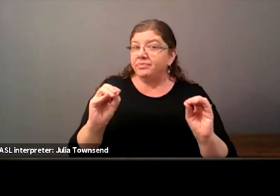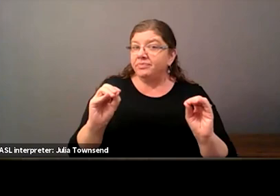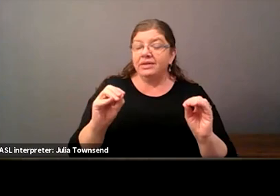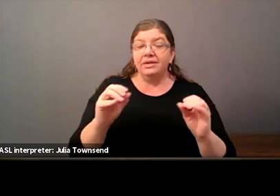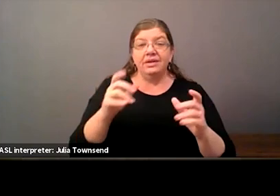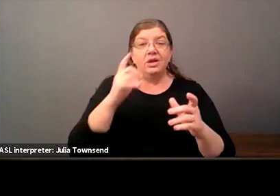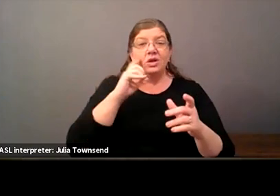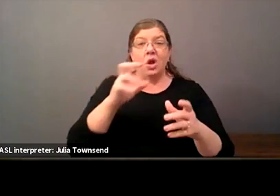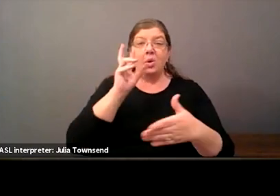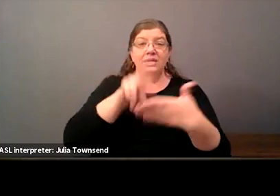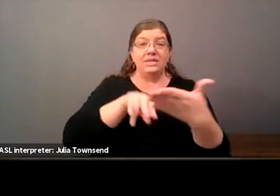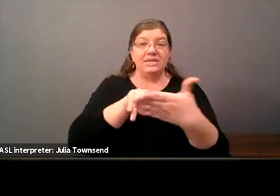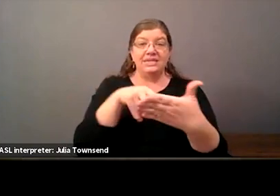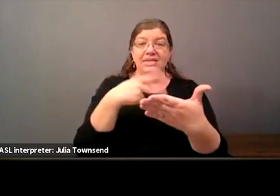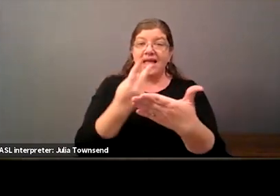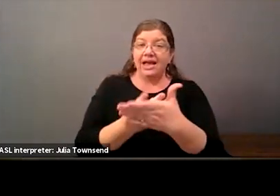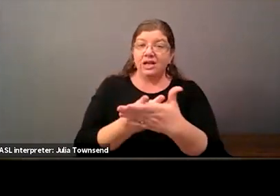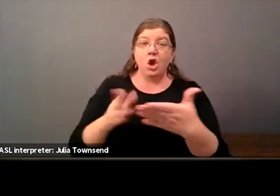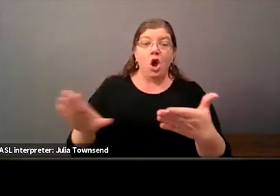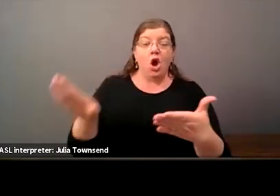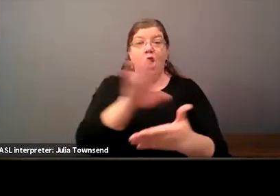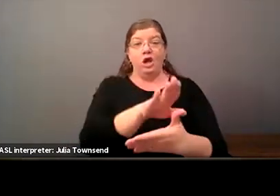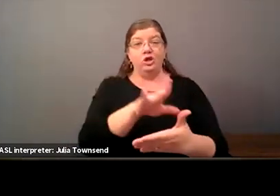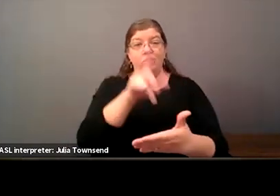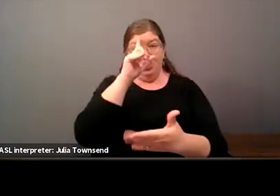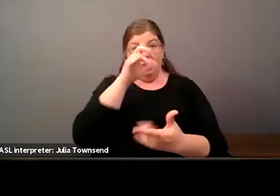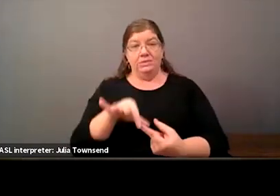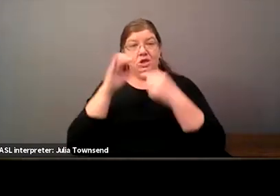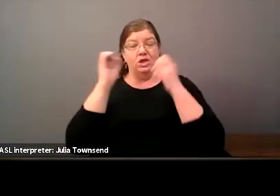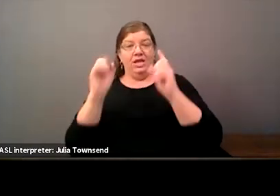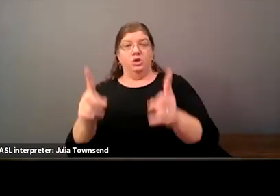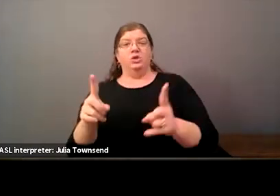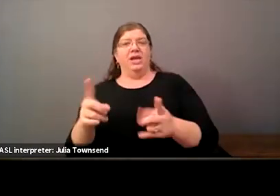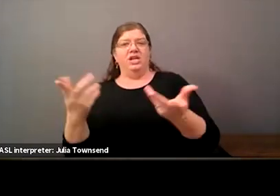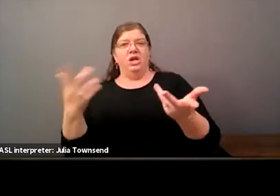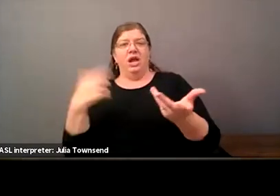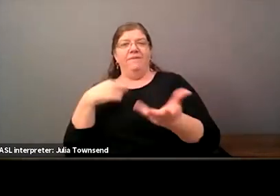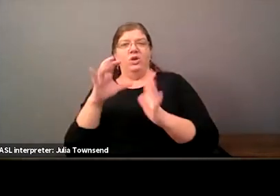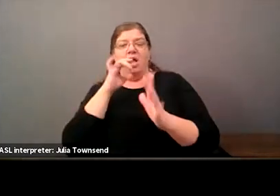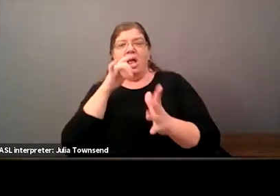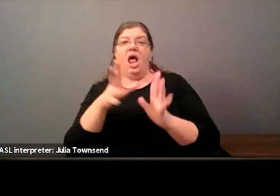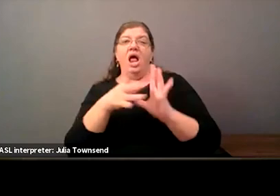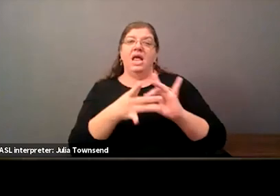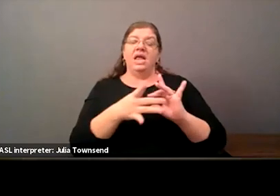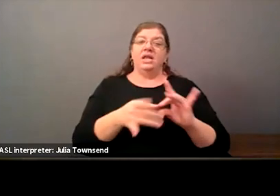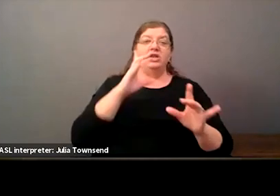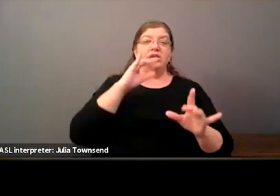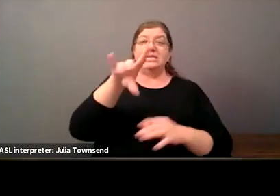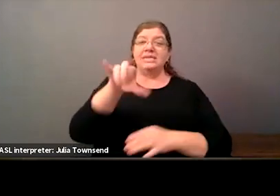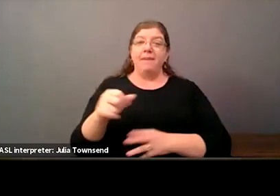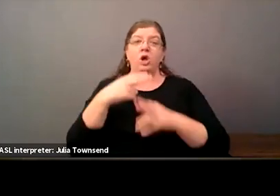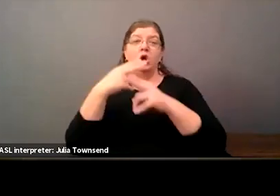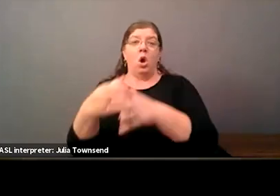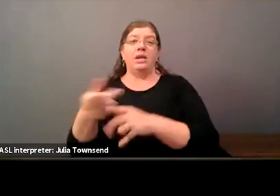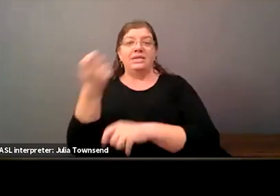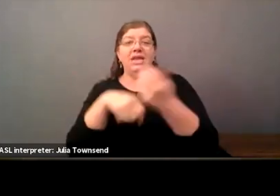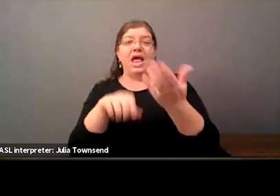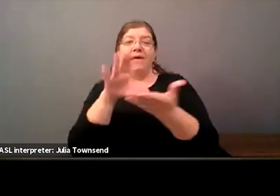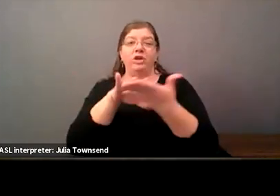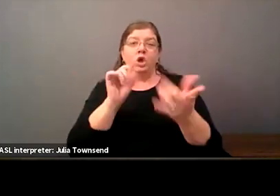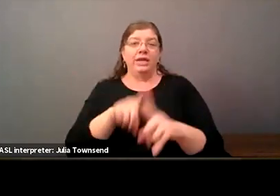dyslexics on your freaking thing for special ed i'm hoping people are disabled instead of learning